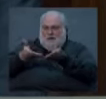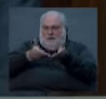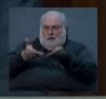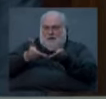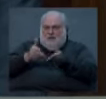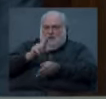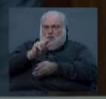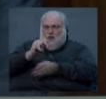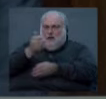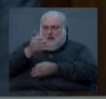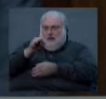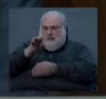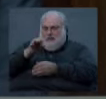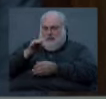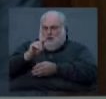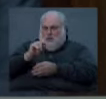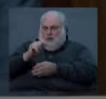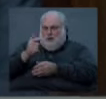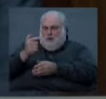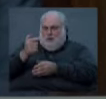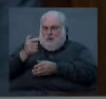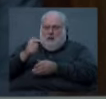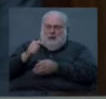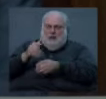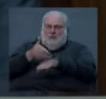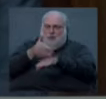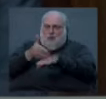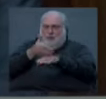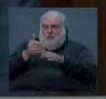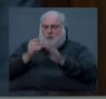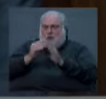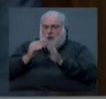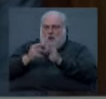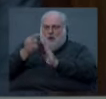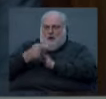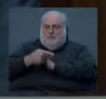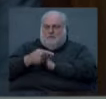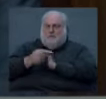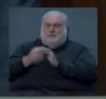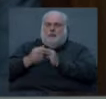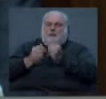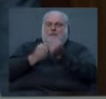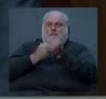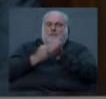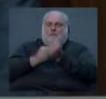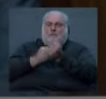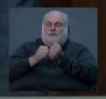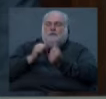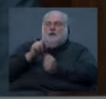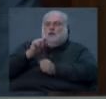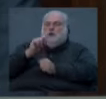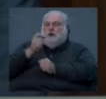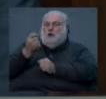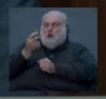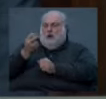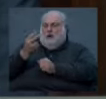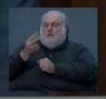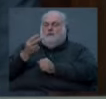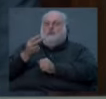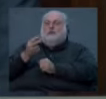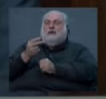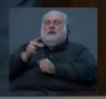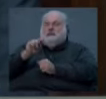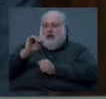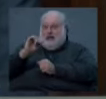the 2019 to 2021 capital improvement program and for other purposes, funding from the 2012 3/8 cent capital improvement